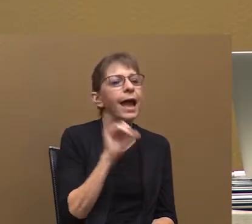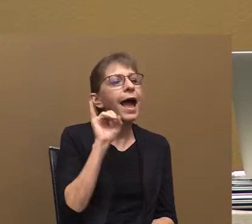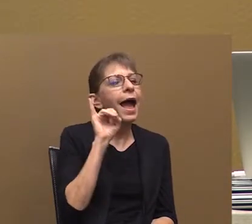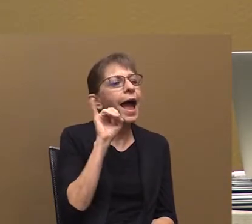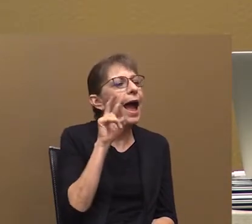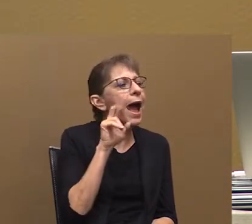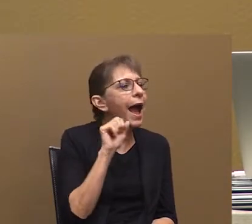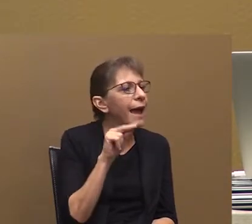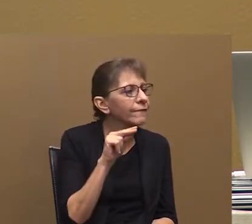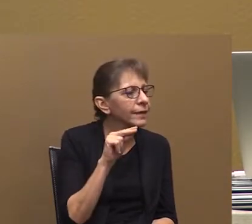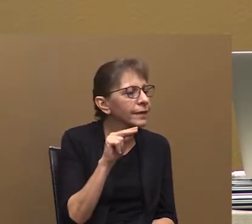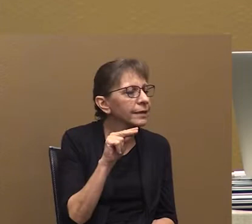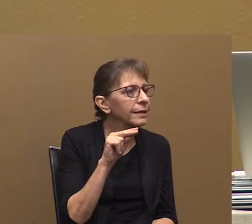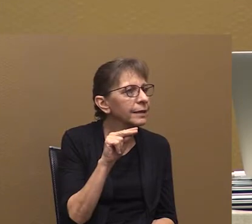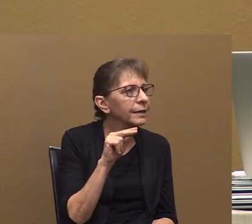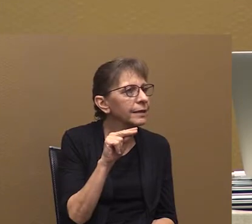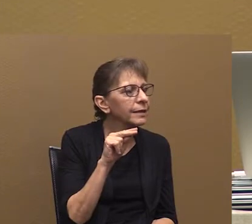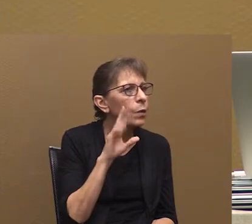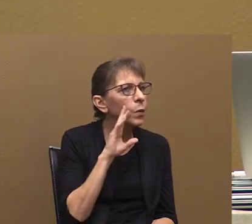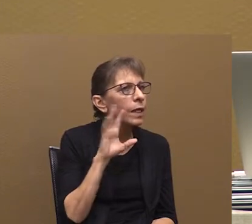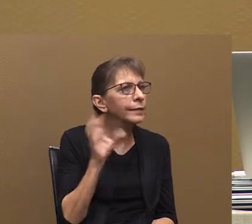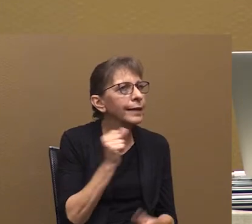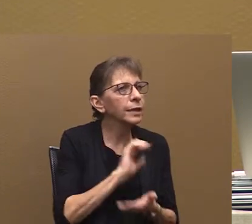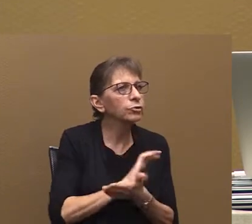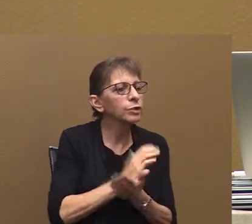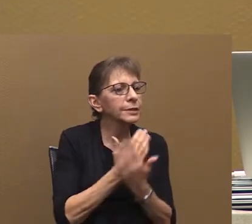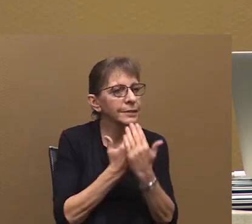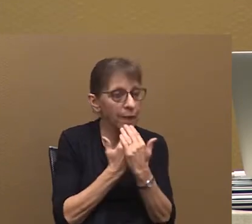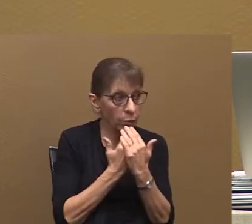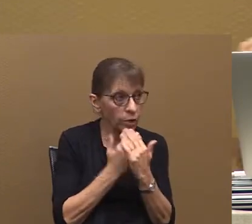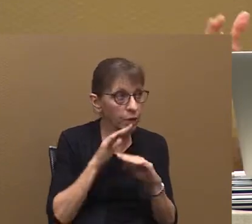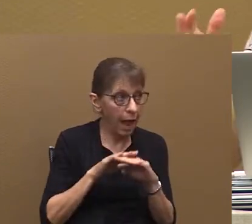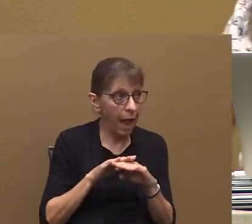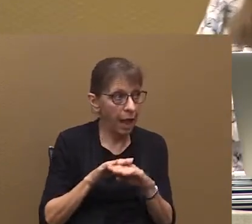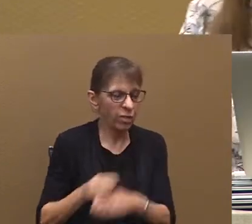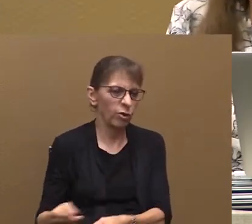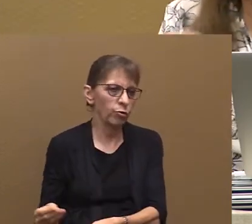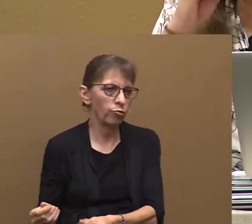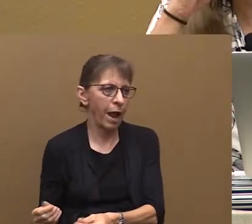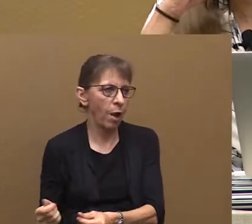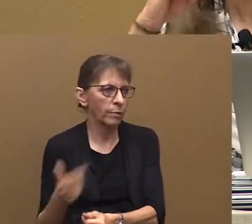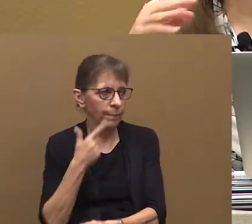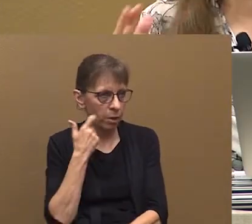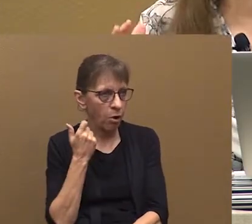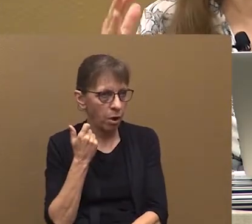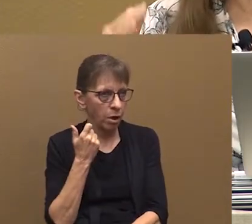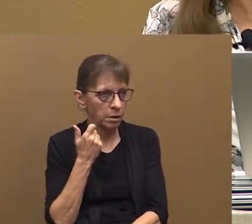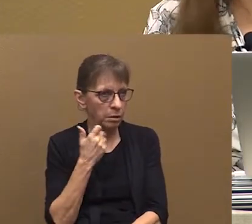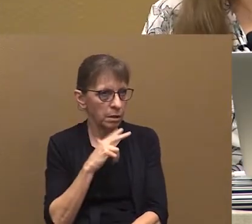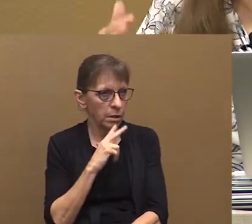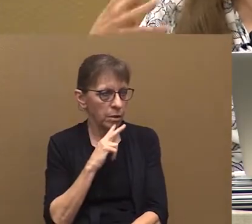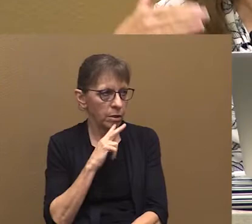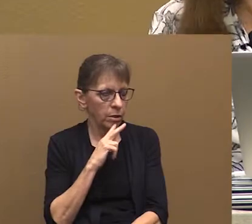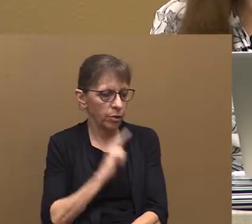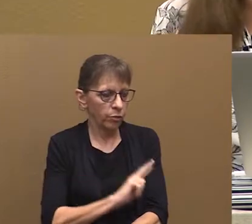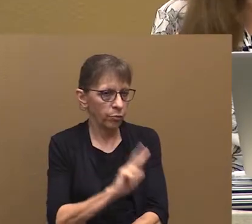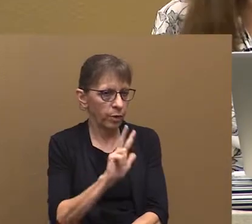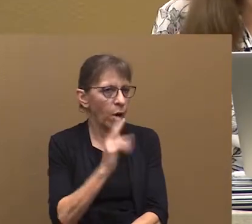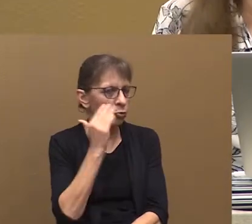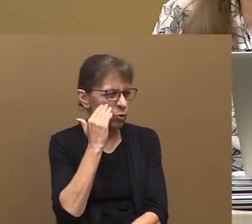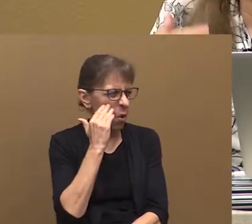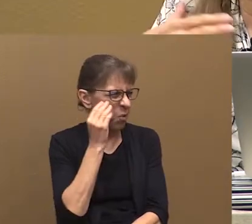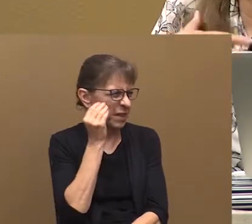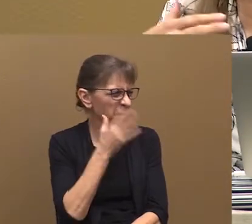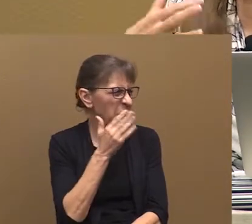that Ivan would take the cheese sandwich that's on the ground because the 3-year-old knows